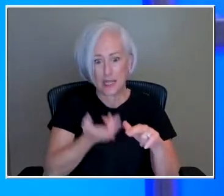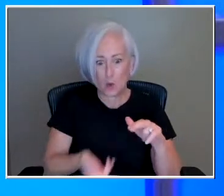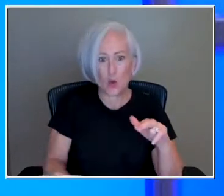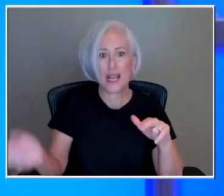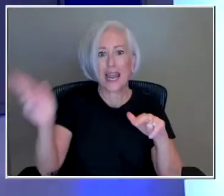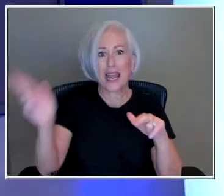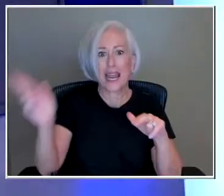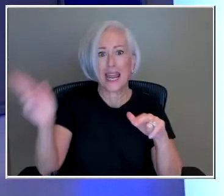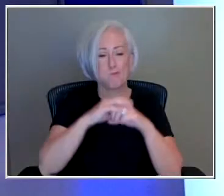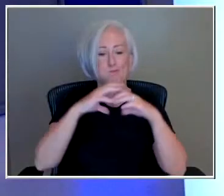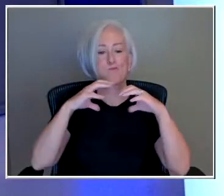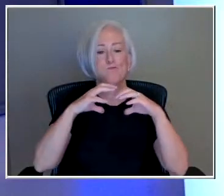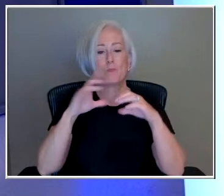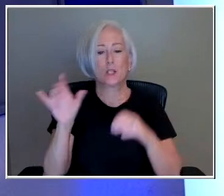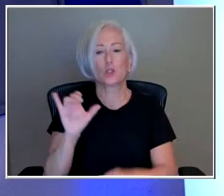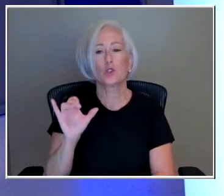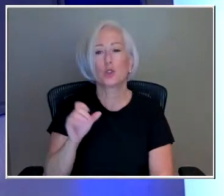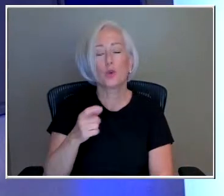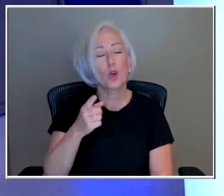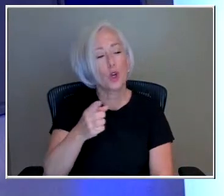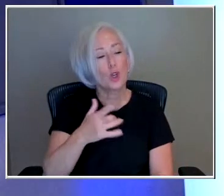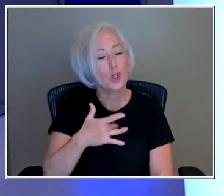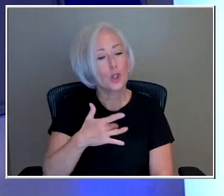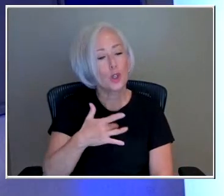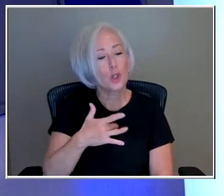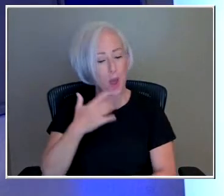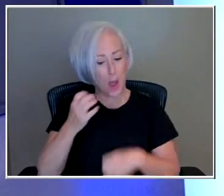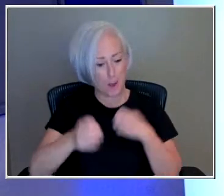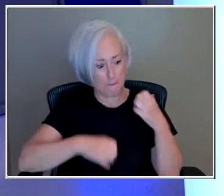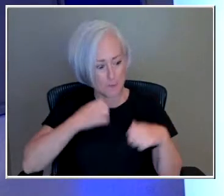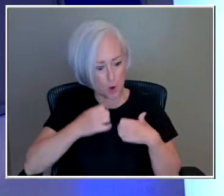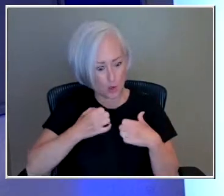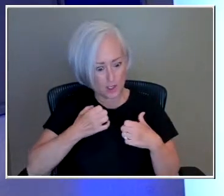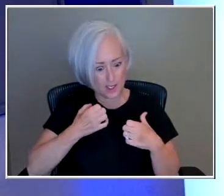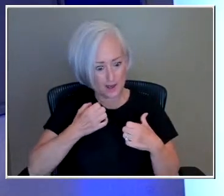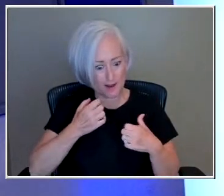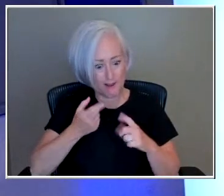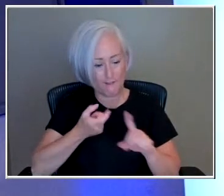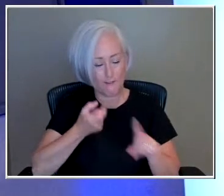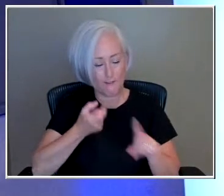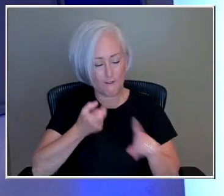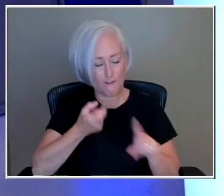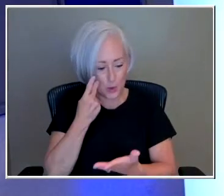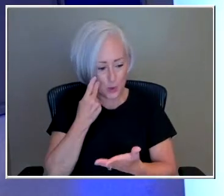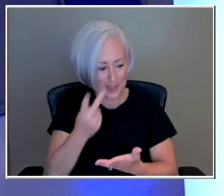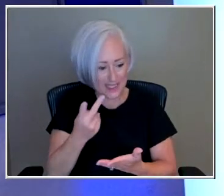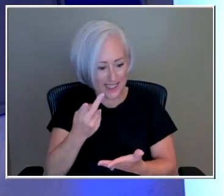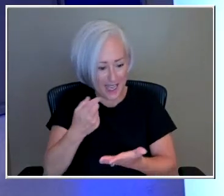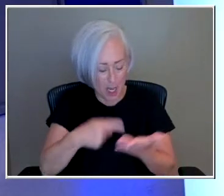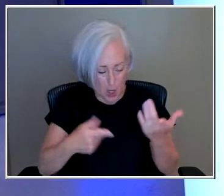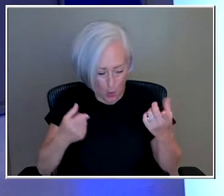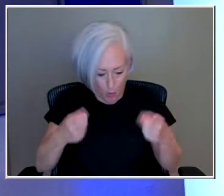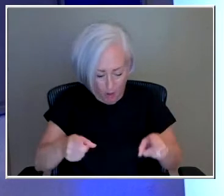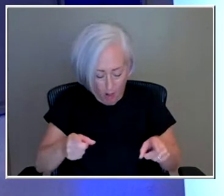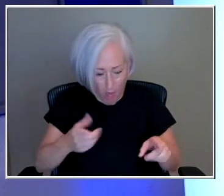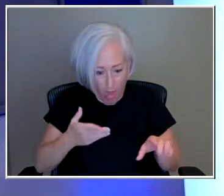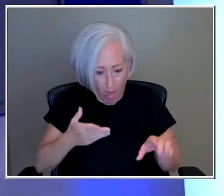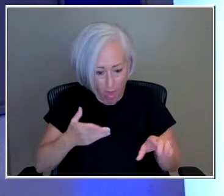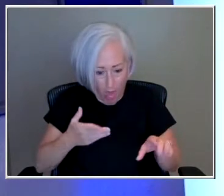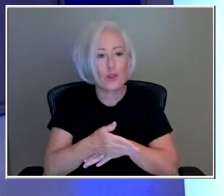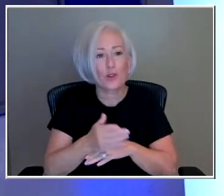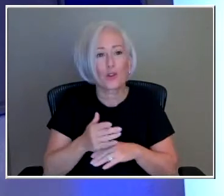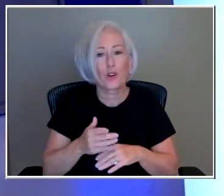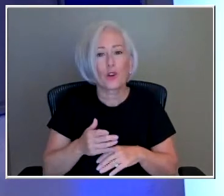sense. You had mentioned the emotion that you see from patients once they see those, the after effects. What about you? What are the emotions when you hear someone